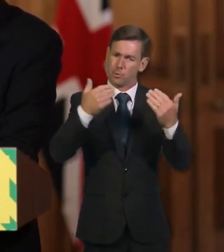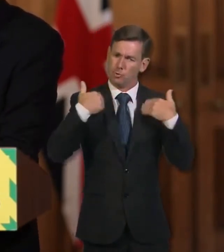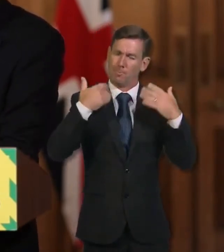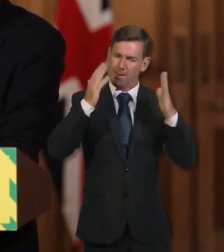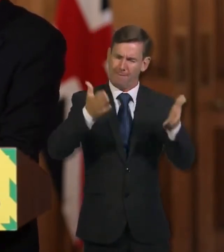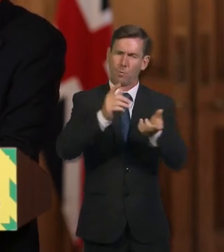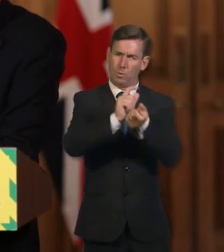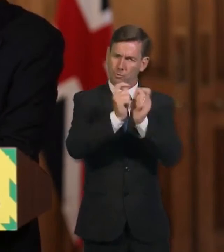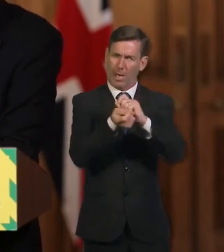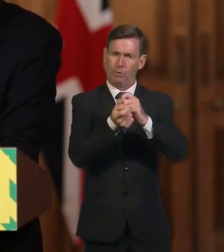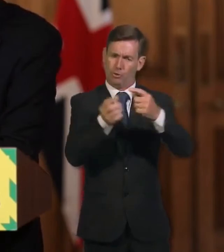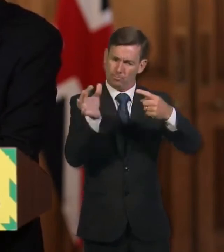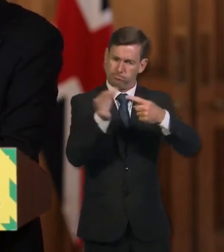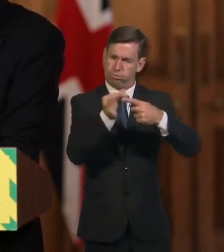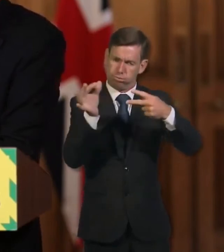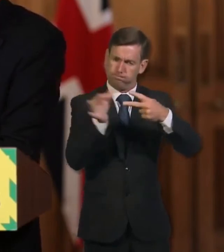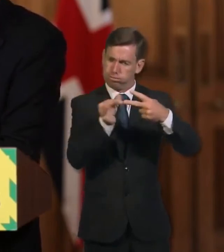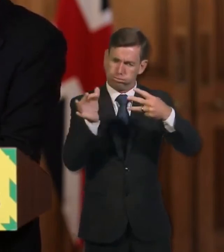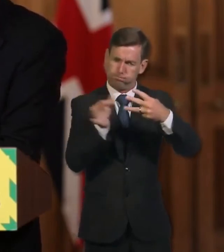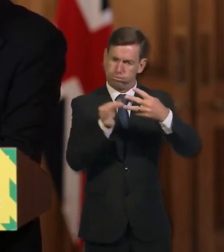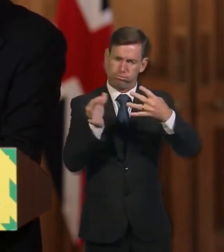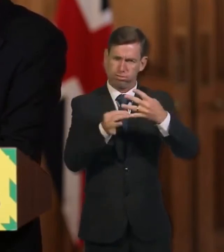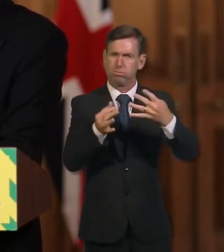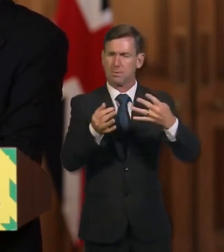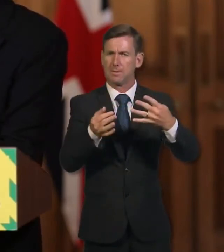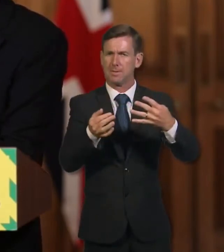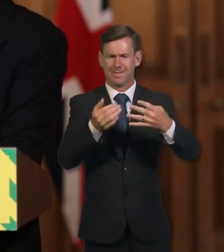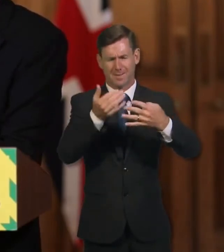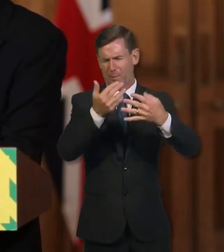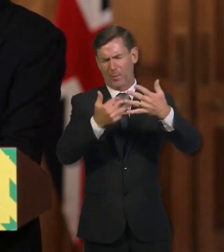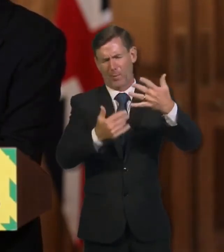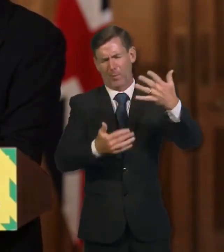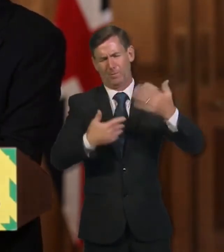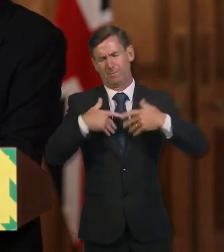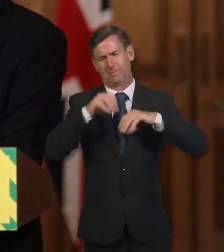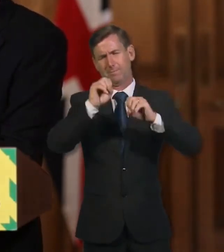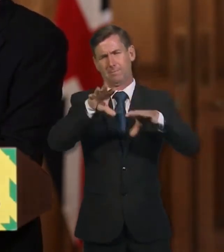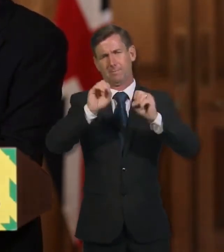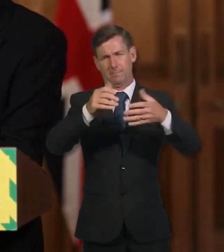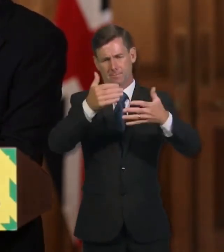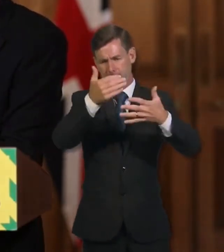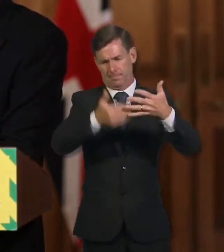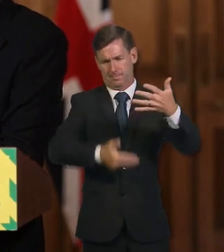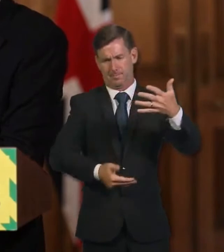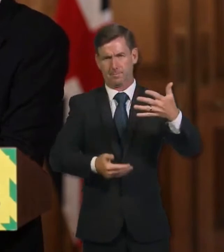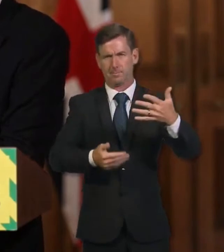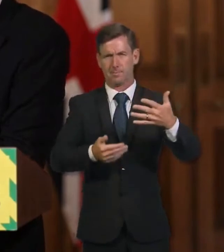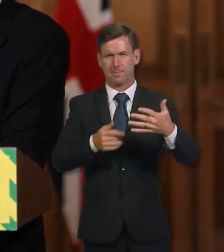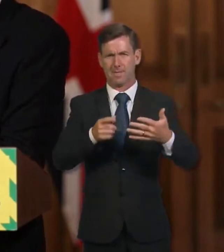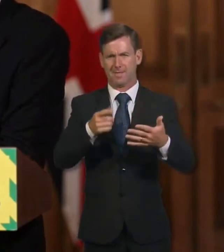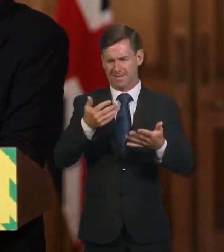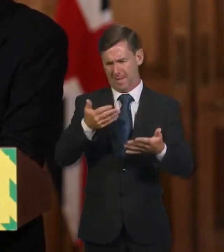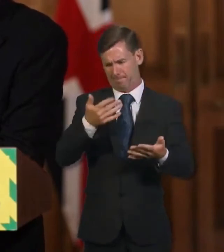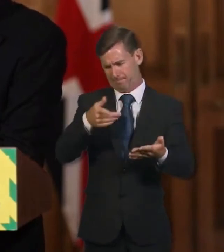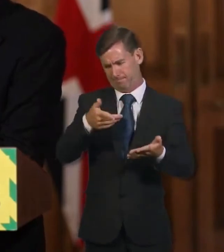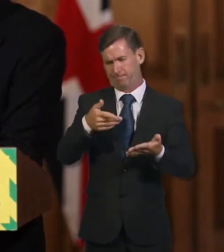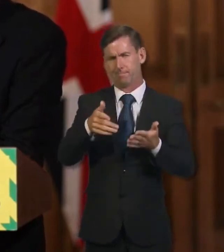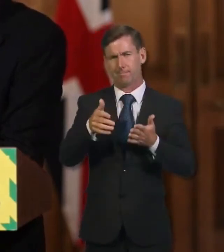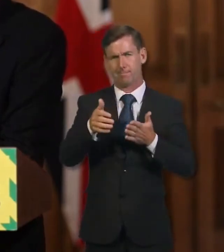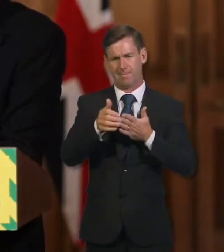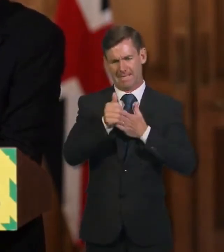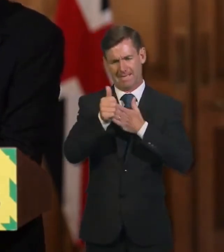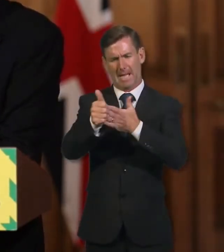outlined some of those as a lot more extensive measures set out in the notice that we'll issue. We have